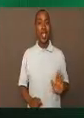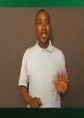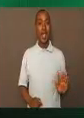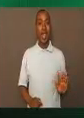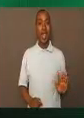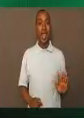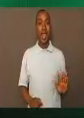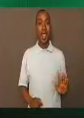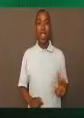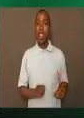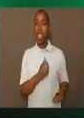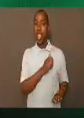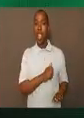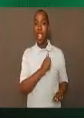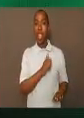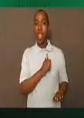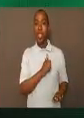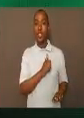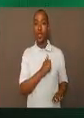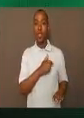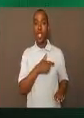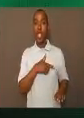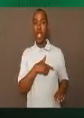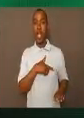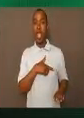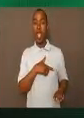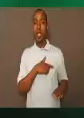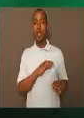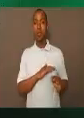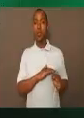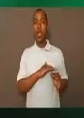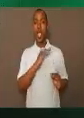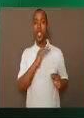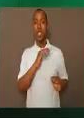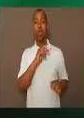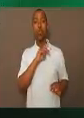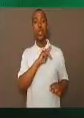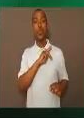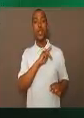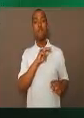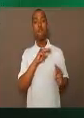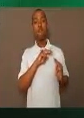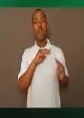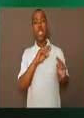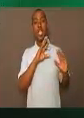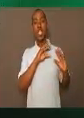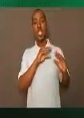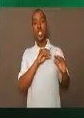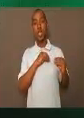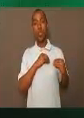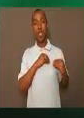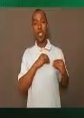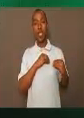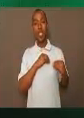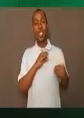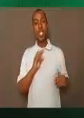receives blood from the lungs through the 4 pulmonary veins. It is smaller than